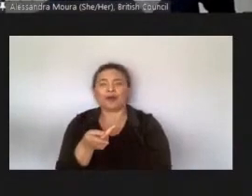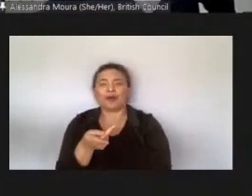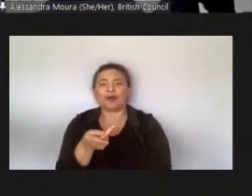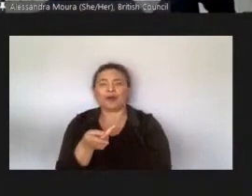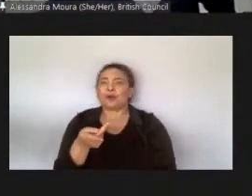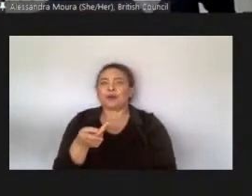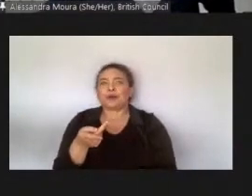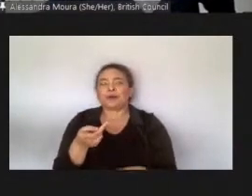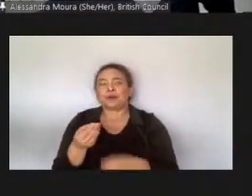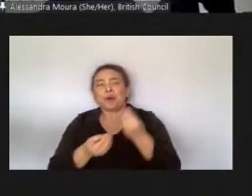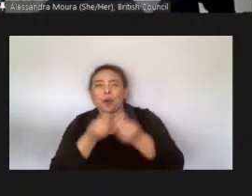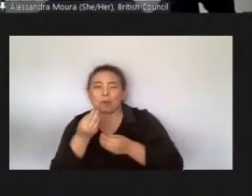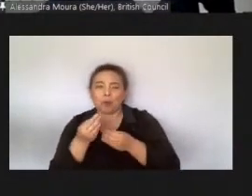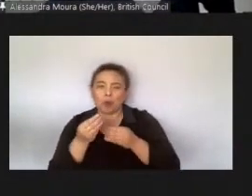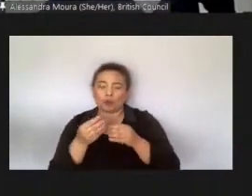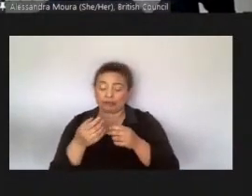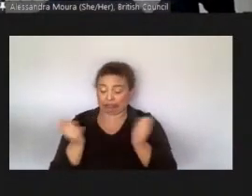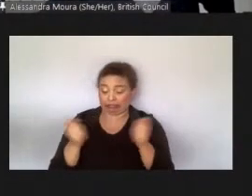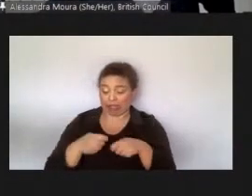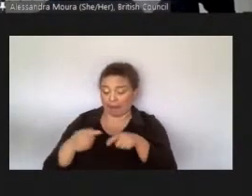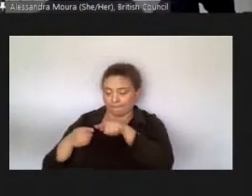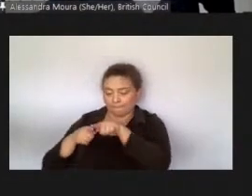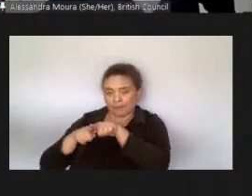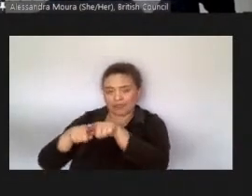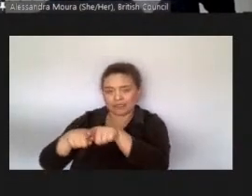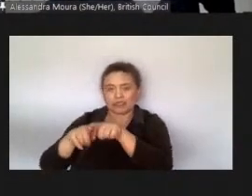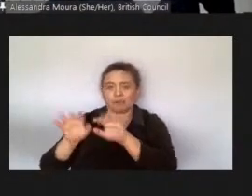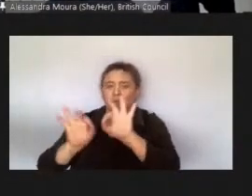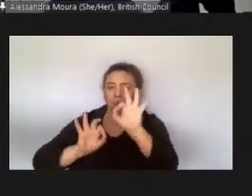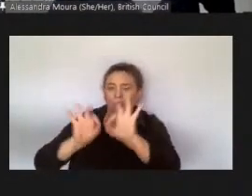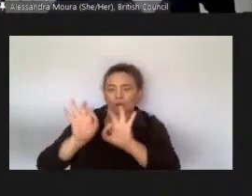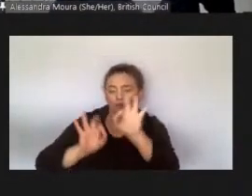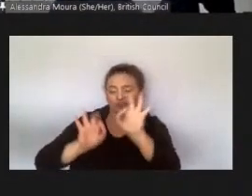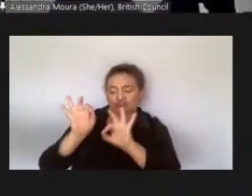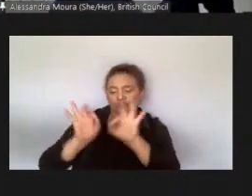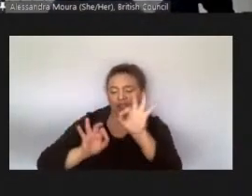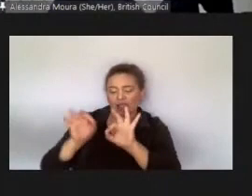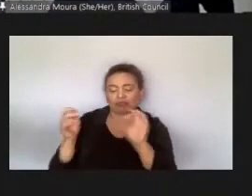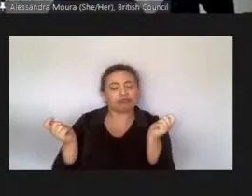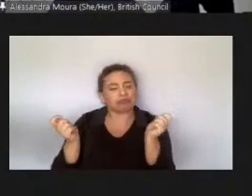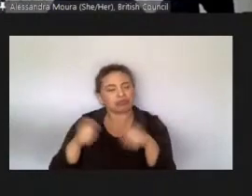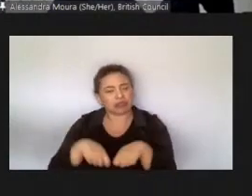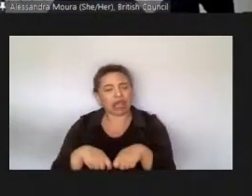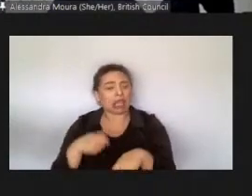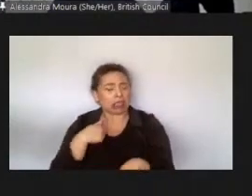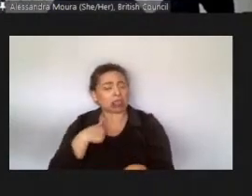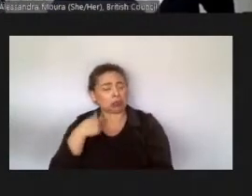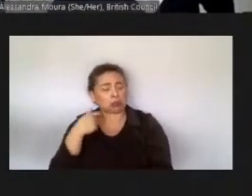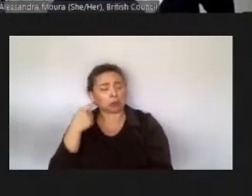all in partnership with each other. That sounds like a very healthy situation, doesn't it, Alessandra?